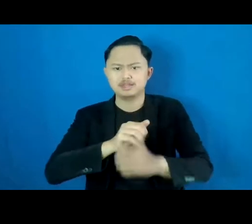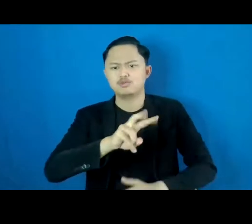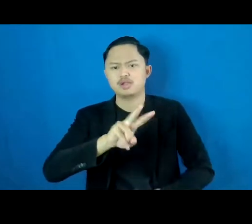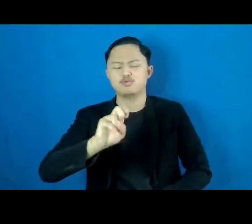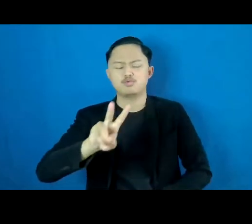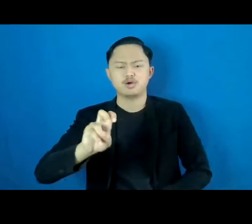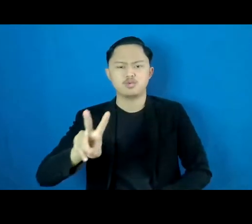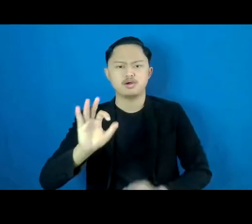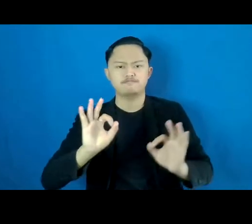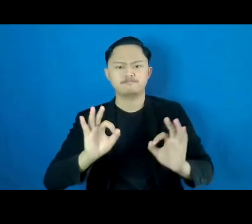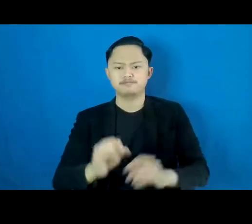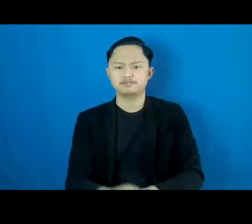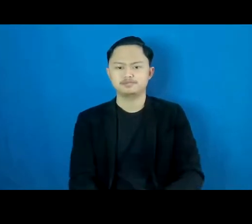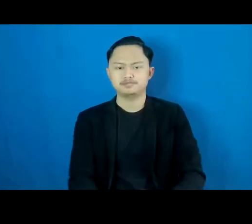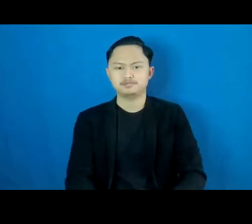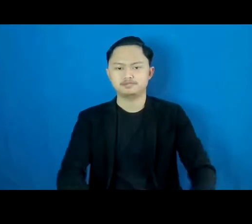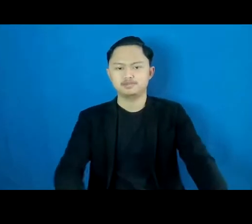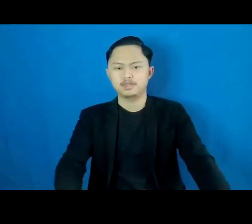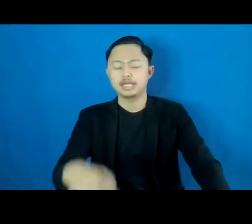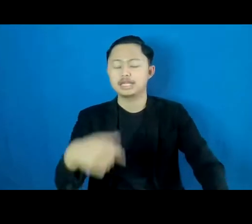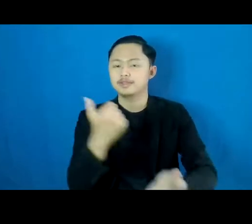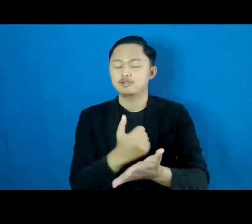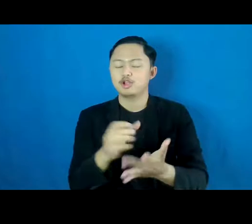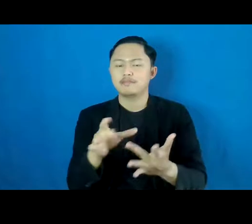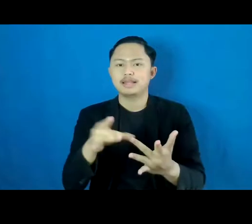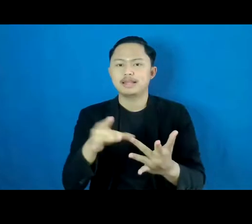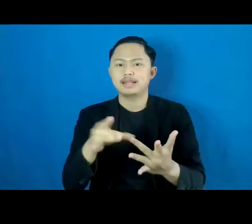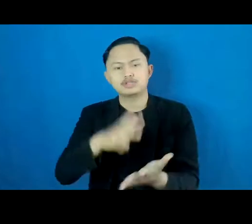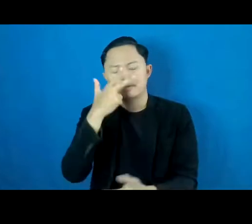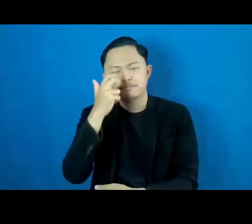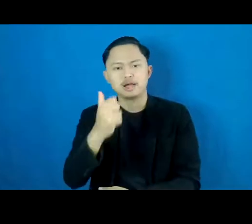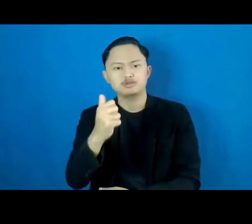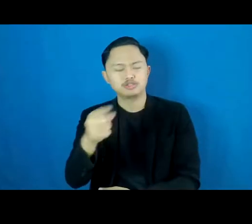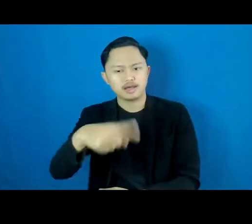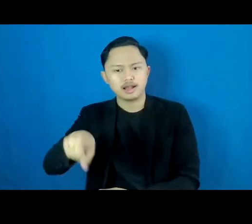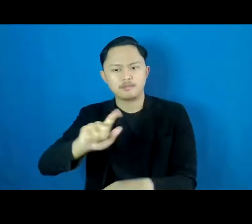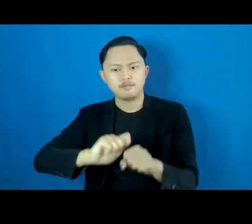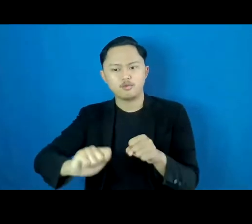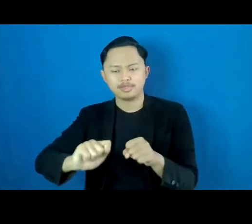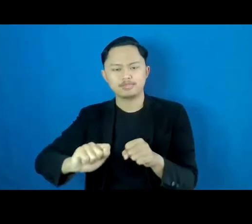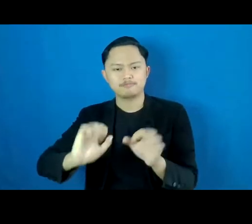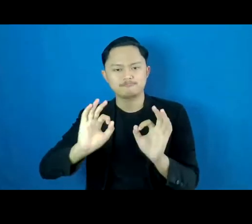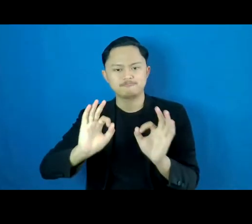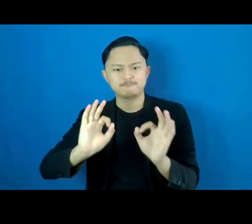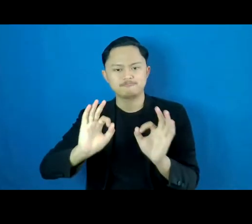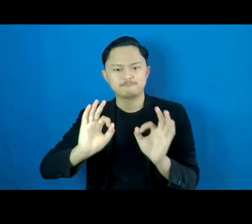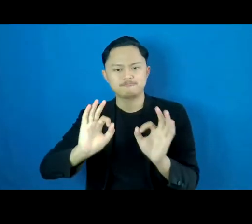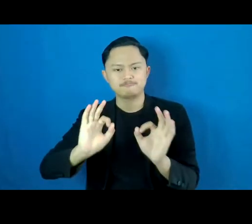2022. It's a good choice that you have made. We are also using the same buses, like same technology buses in India